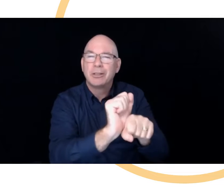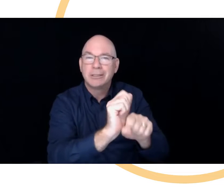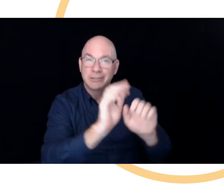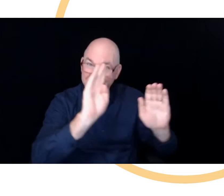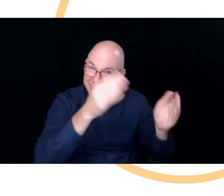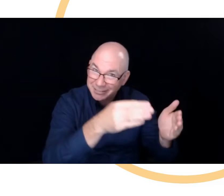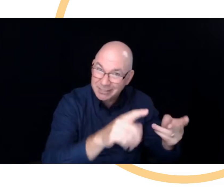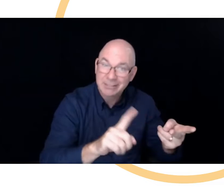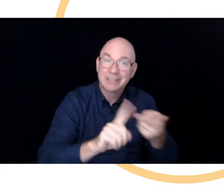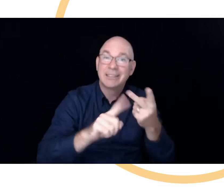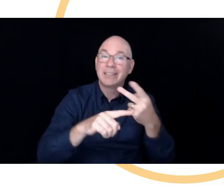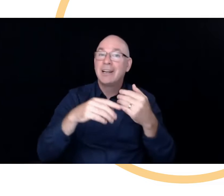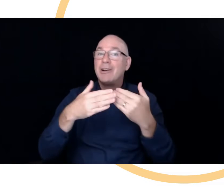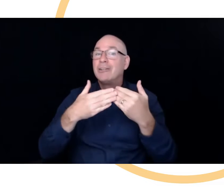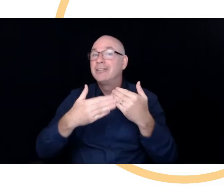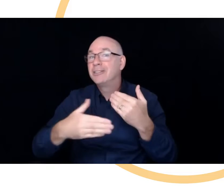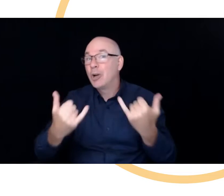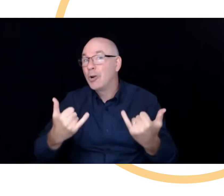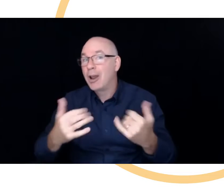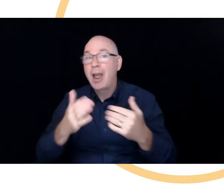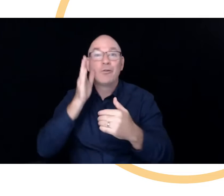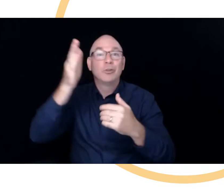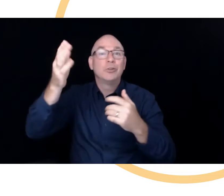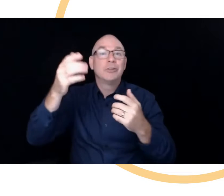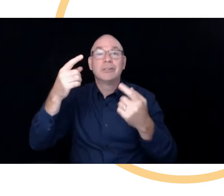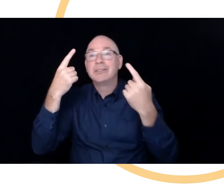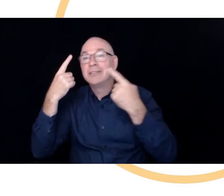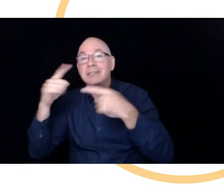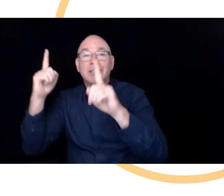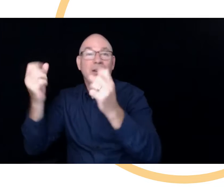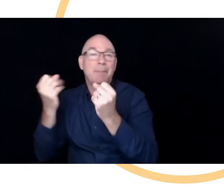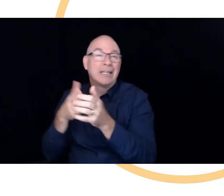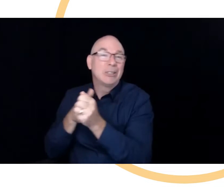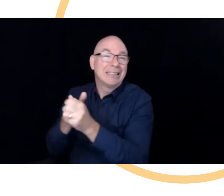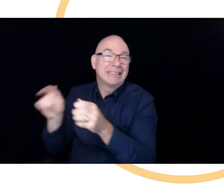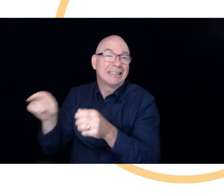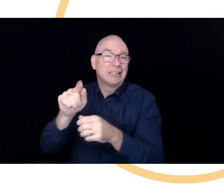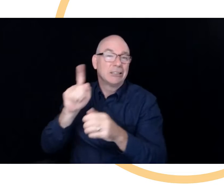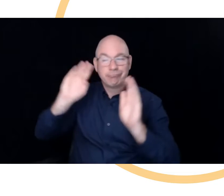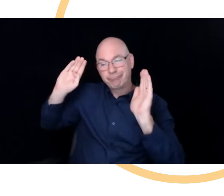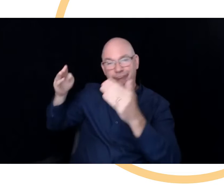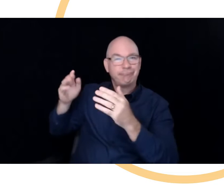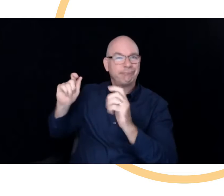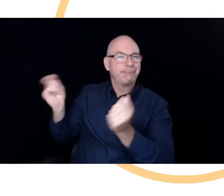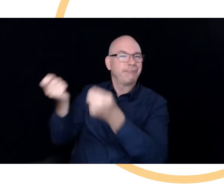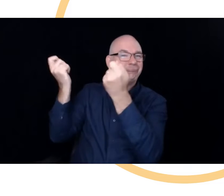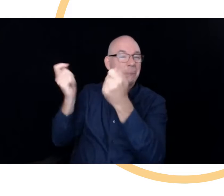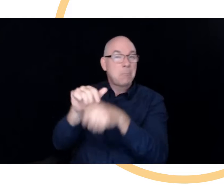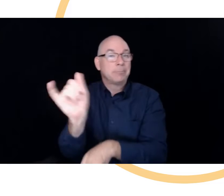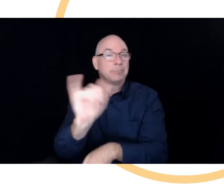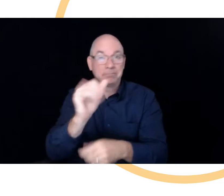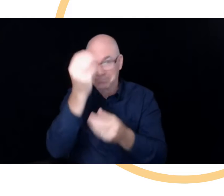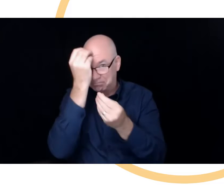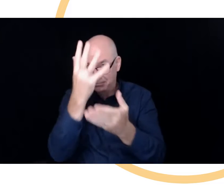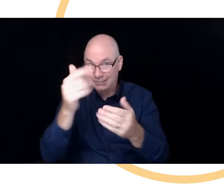current and future achievements of the many leaders working in this space. But I would also like to stress that the